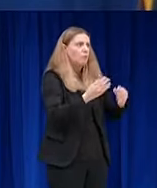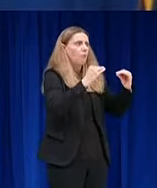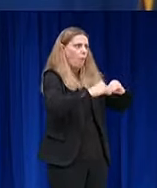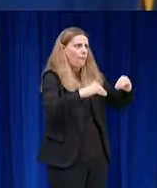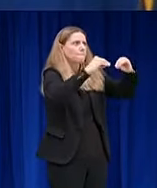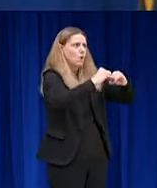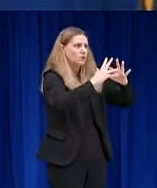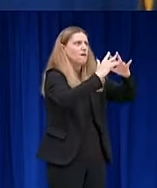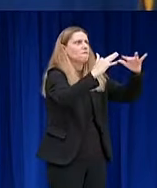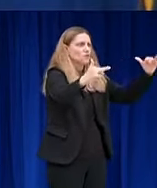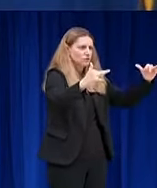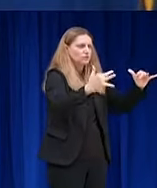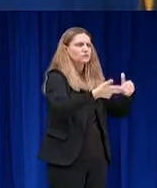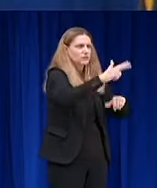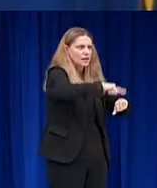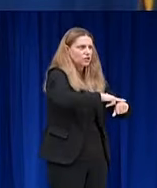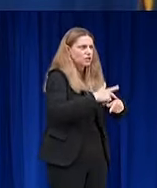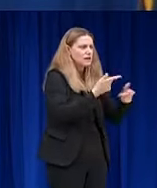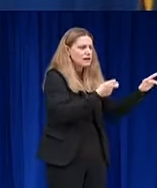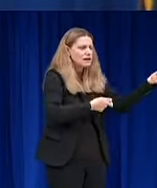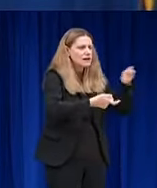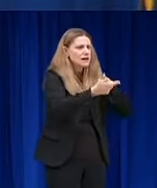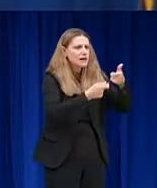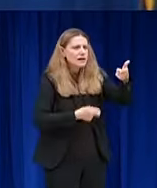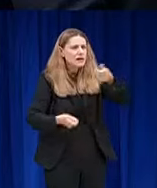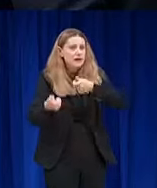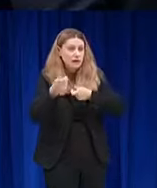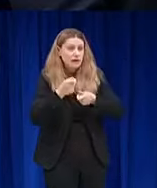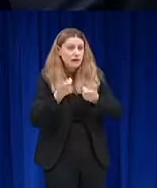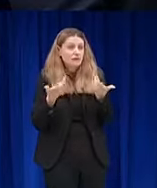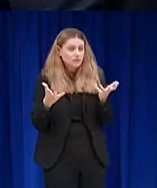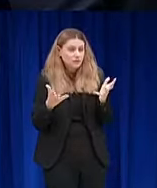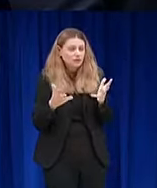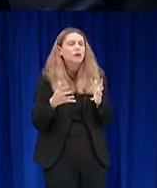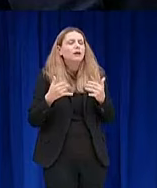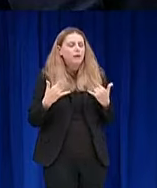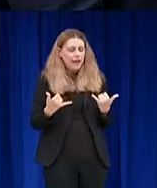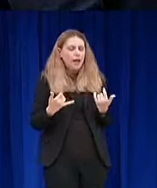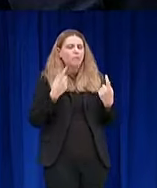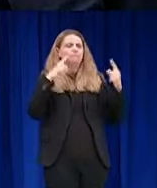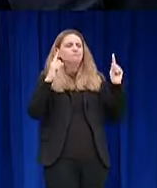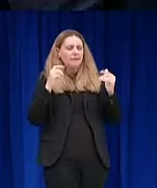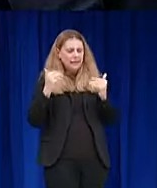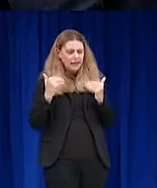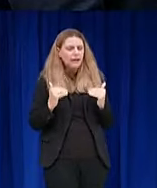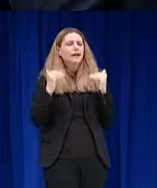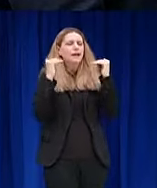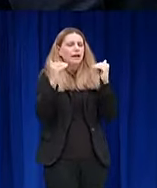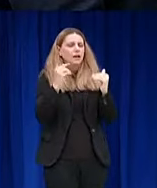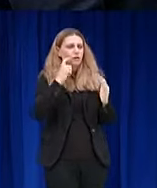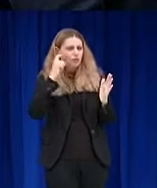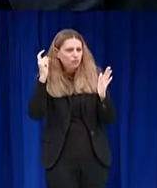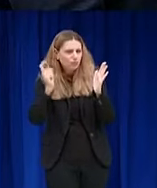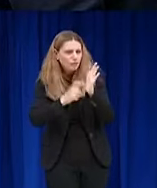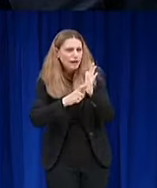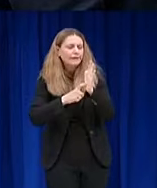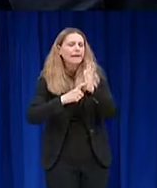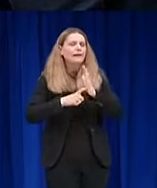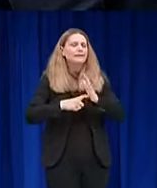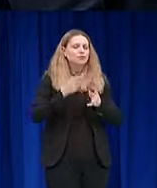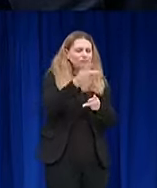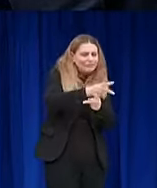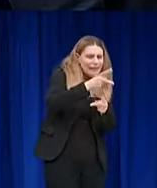Once we recruit talented people, we need to recognize, retain, and promote them too. Initiatives